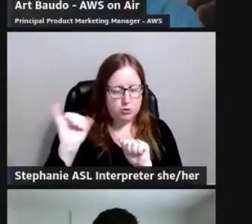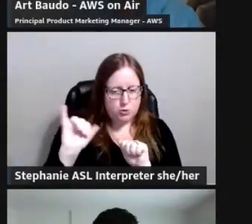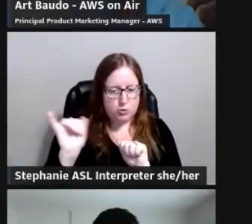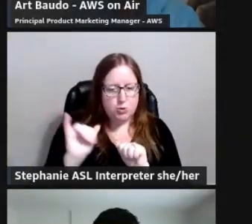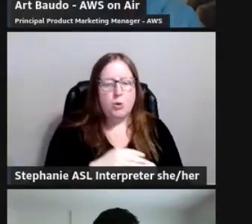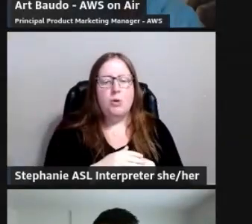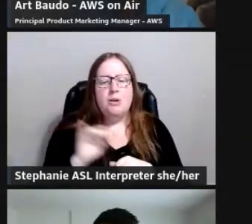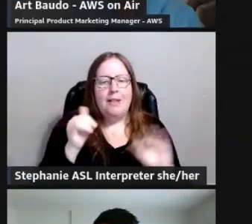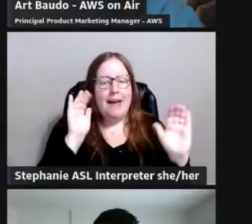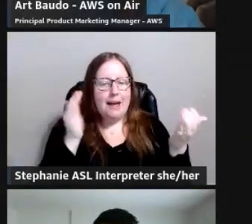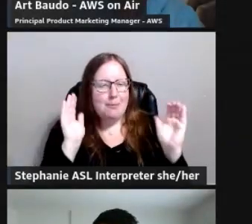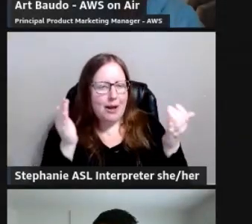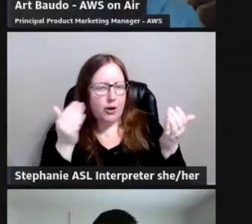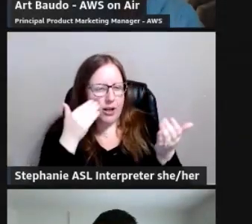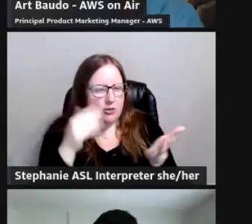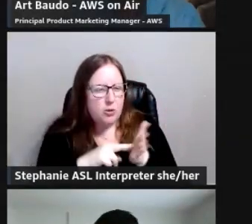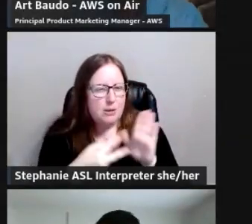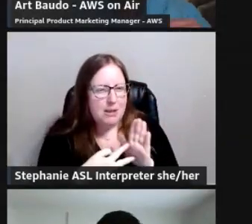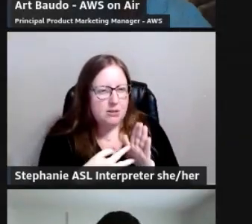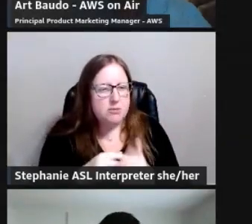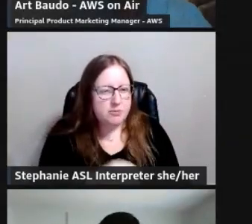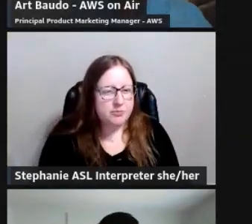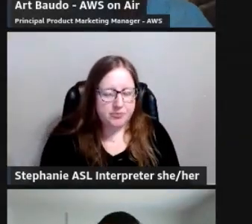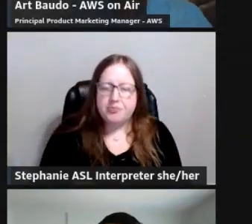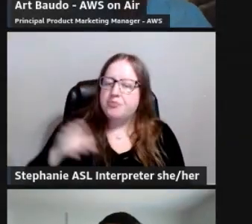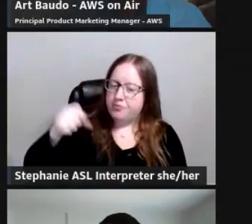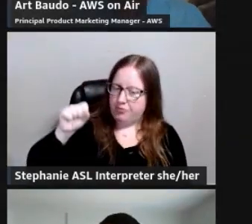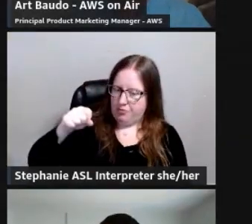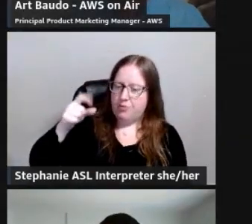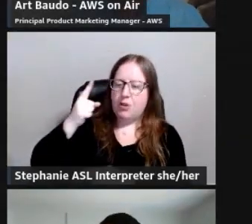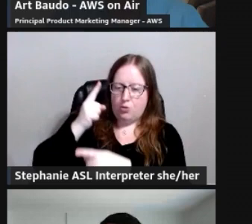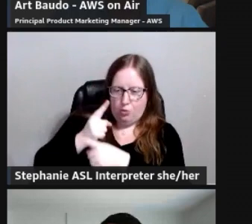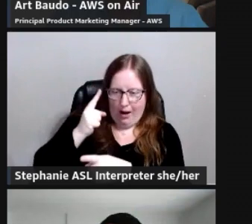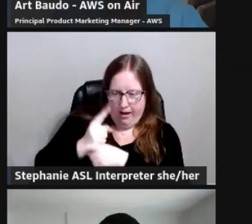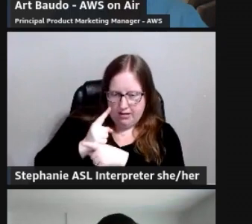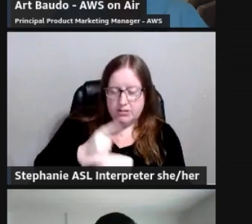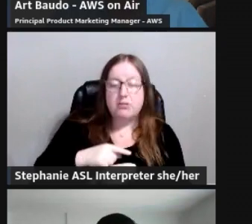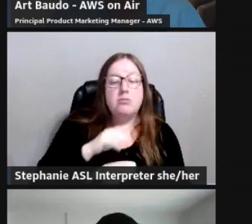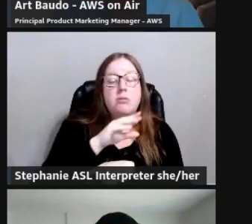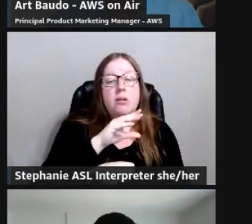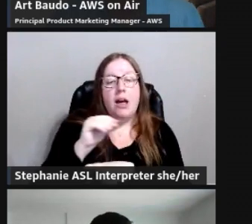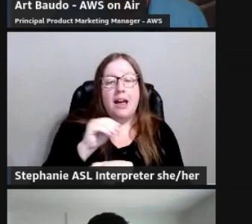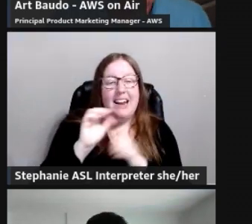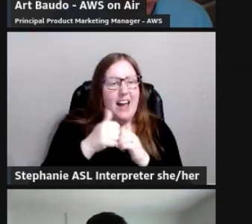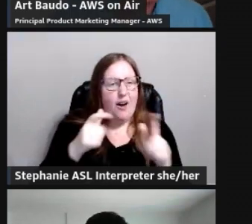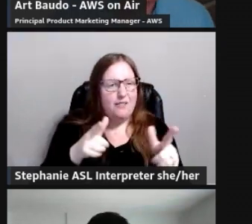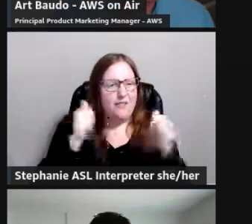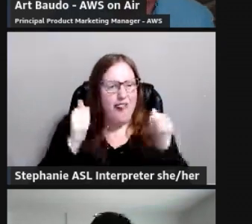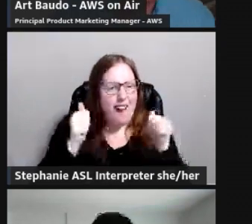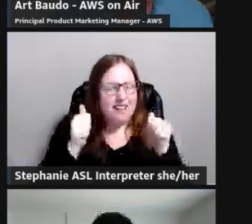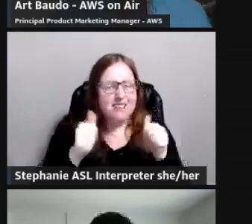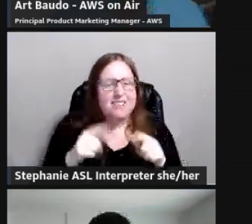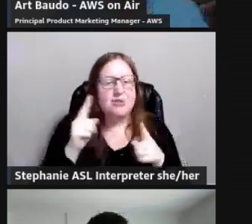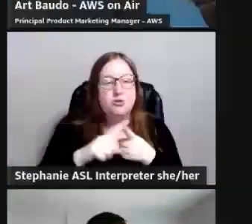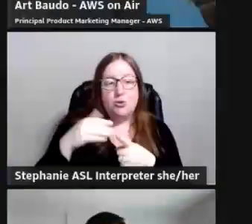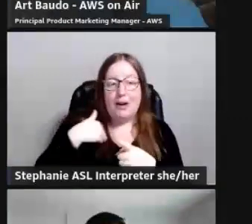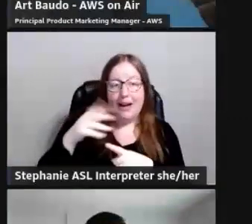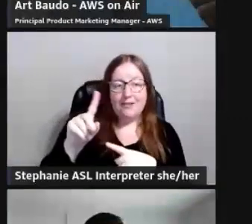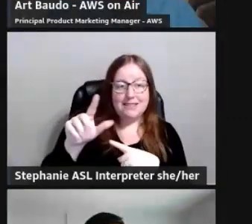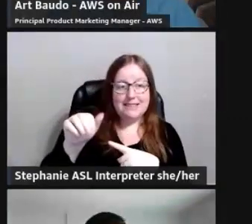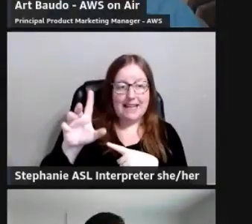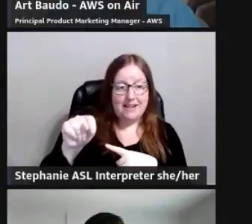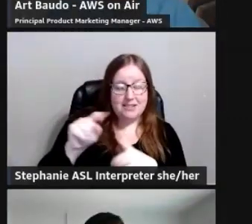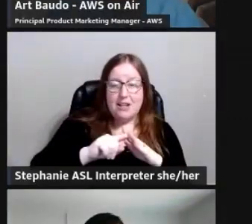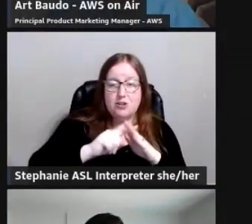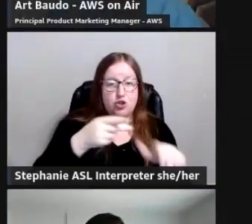like a compare and contrast. That's exactly right. And just how fast it is to bring these data sets and start using them, that's